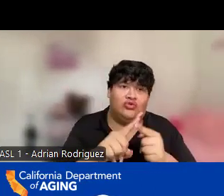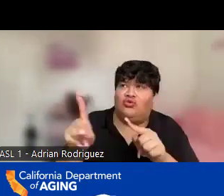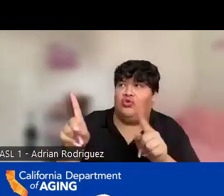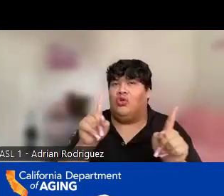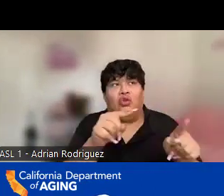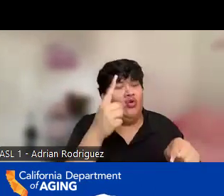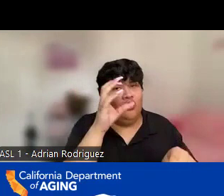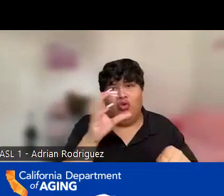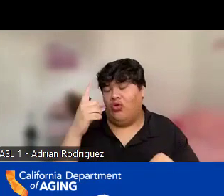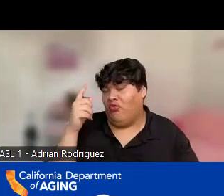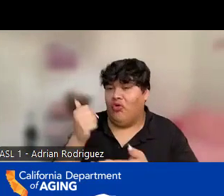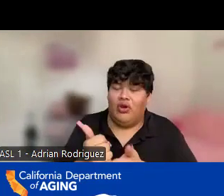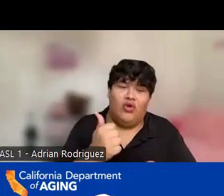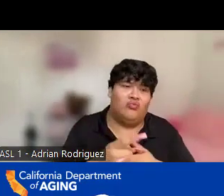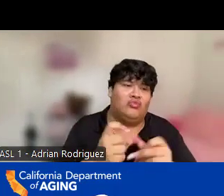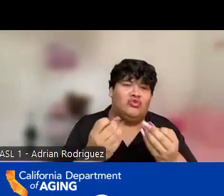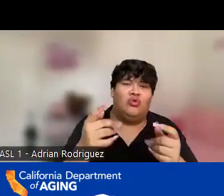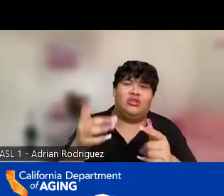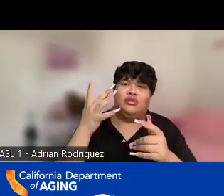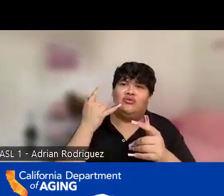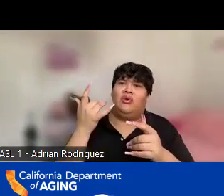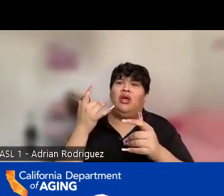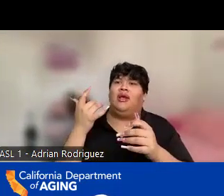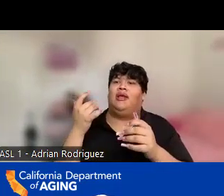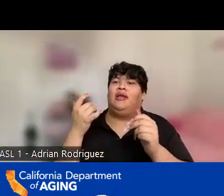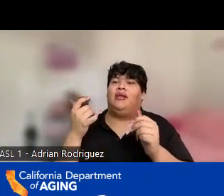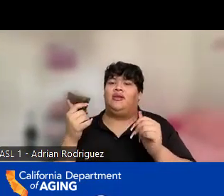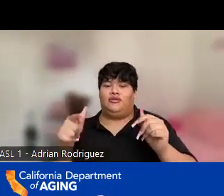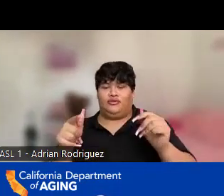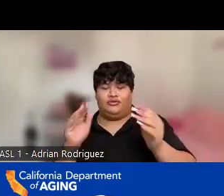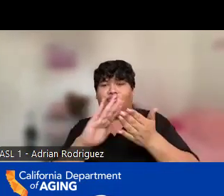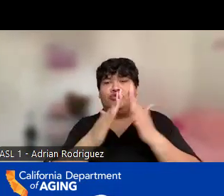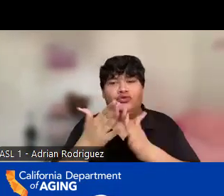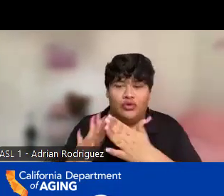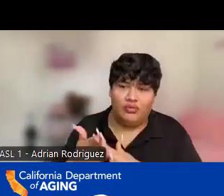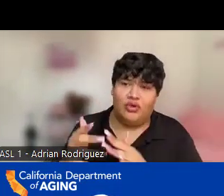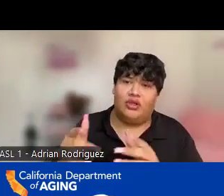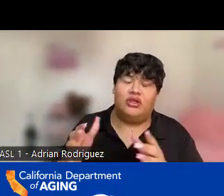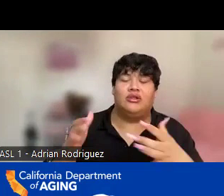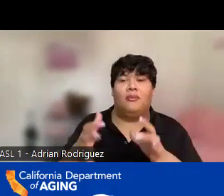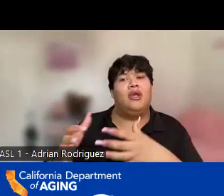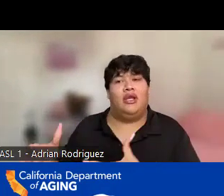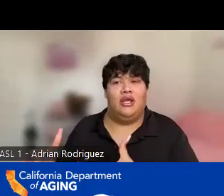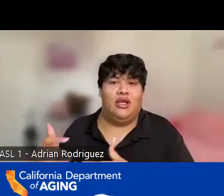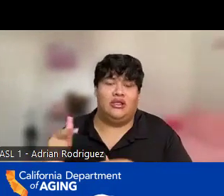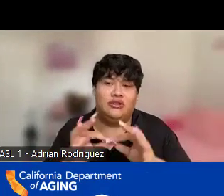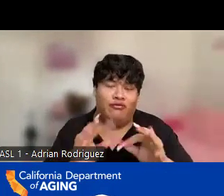help. And this is why this committee is very